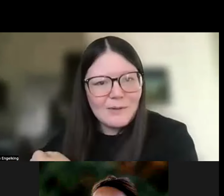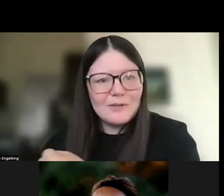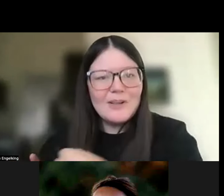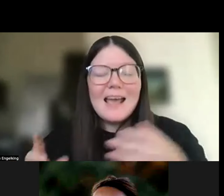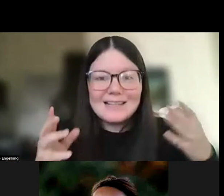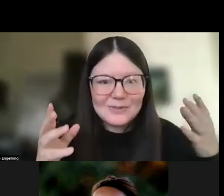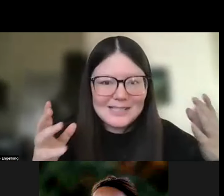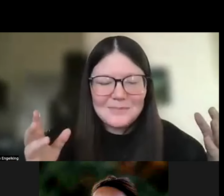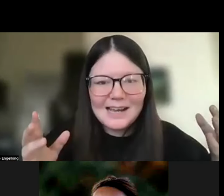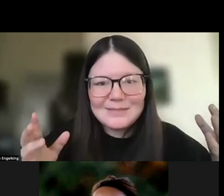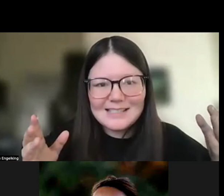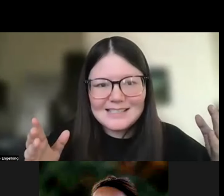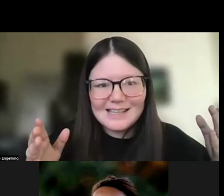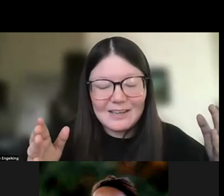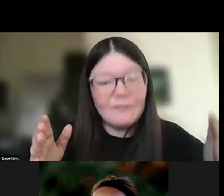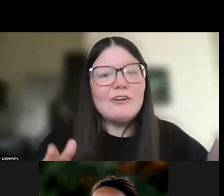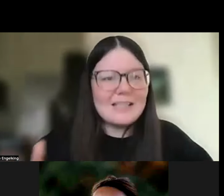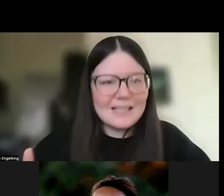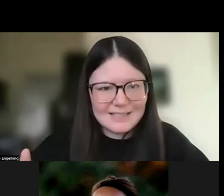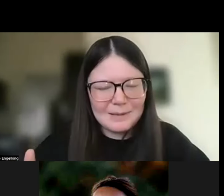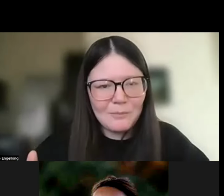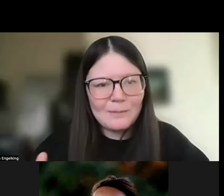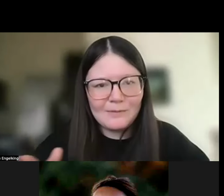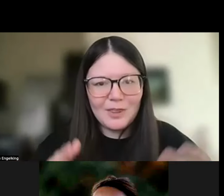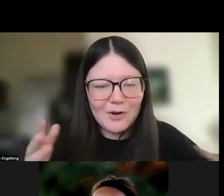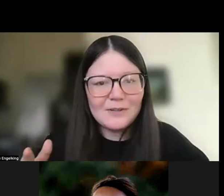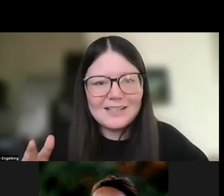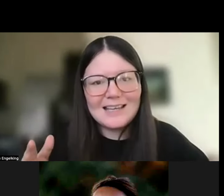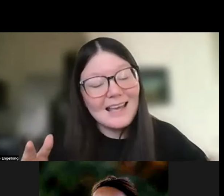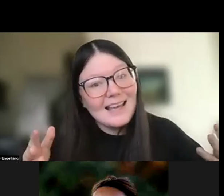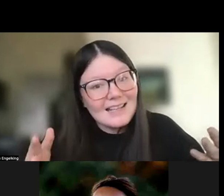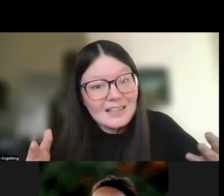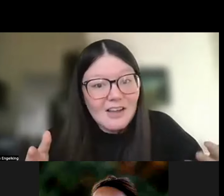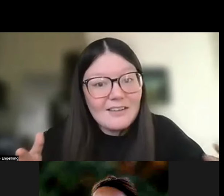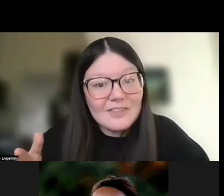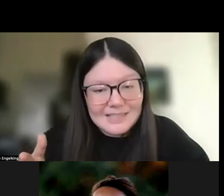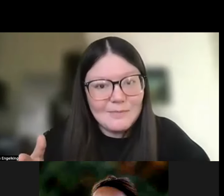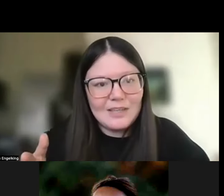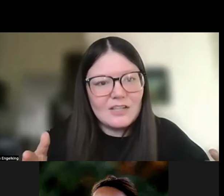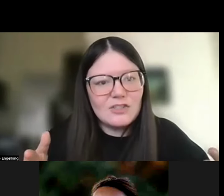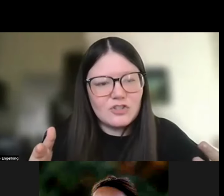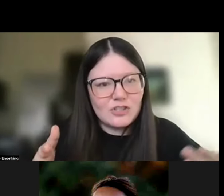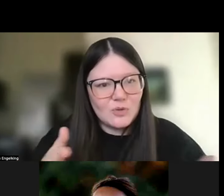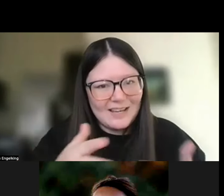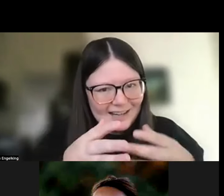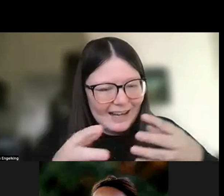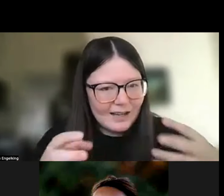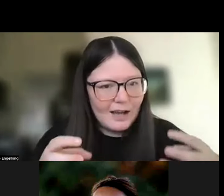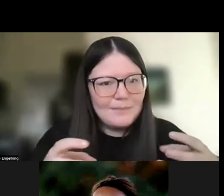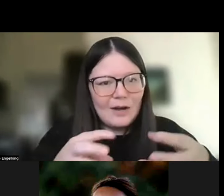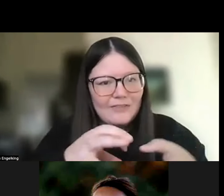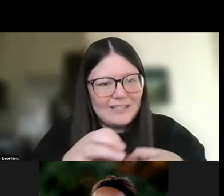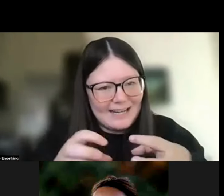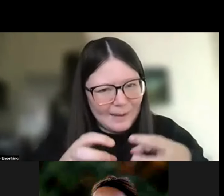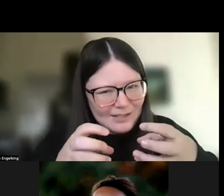about tribal? And so sometimes it's like very easy to pinpoint, but for the most part, it's like, it's a lot of the same things, just the way that it kind of